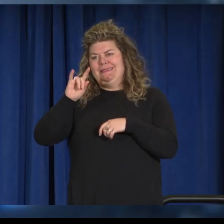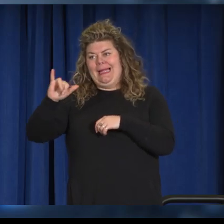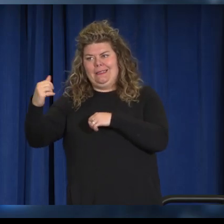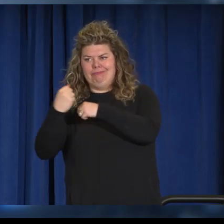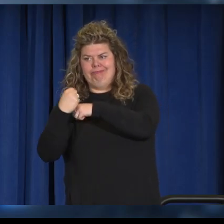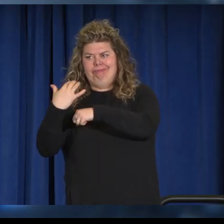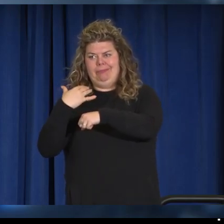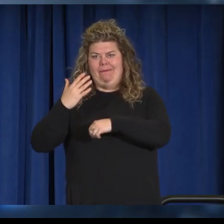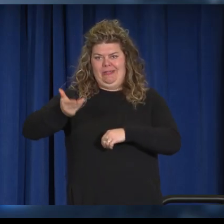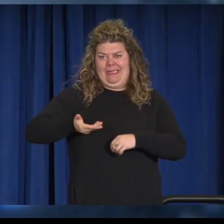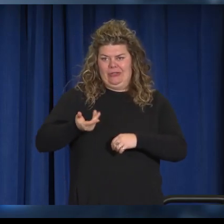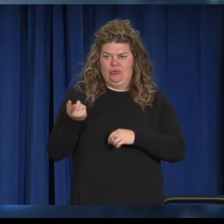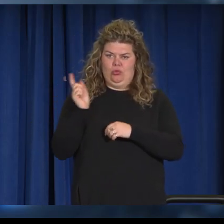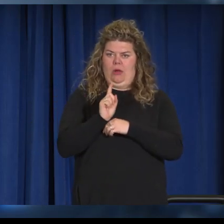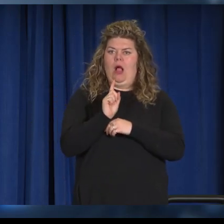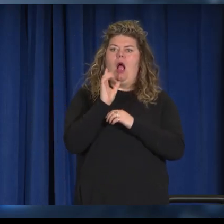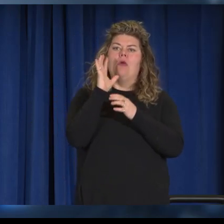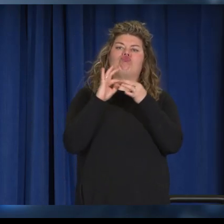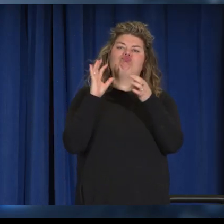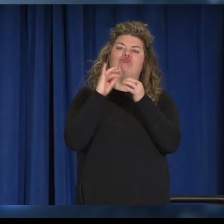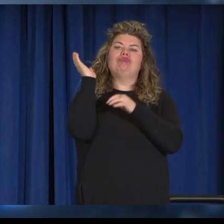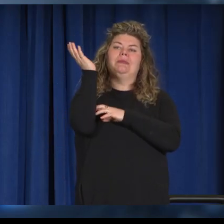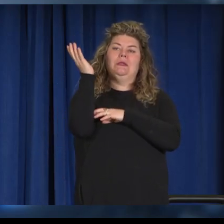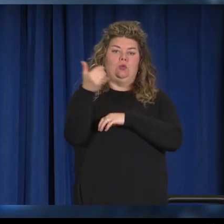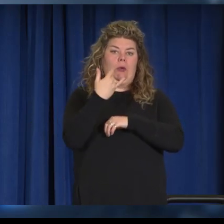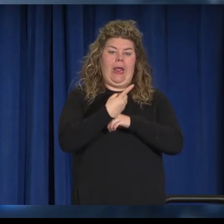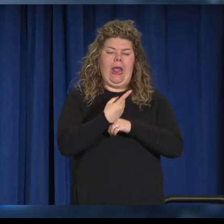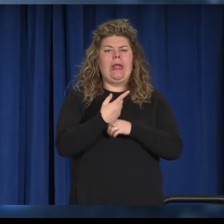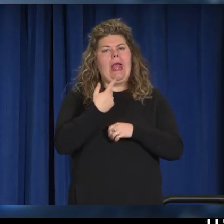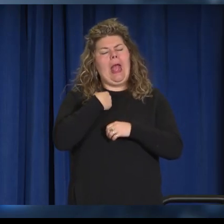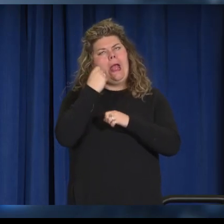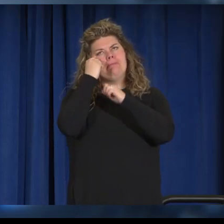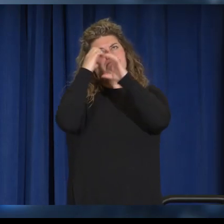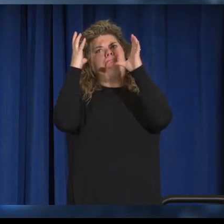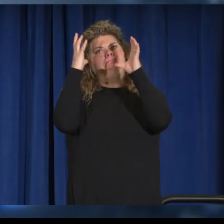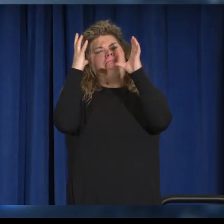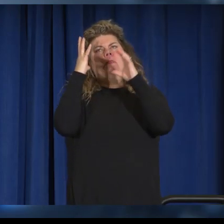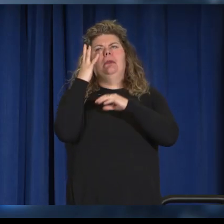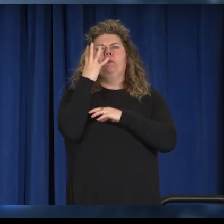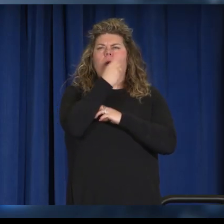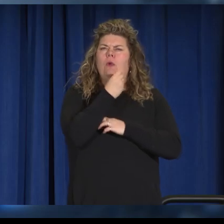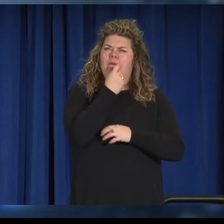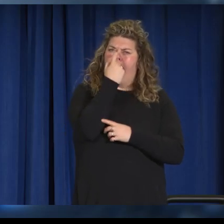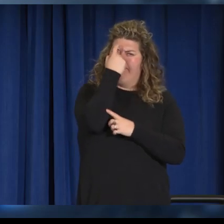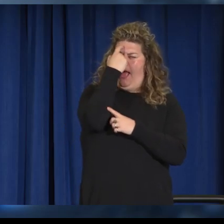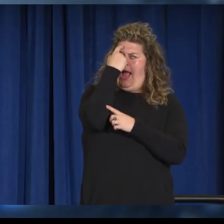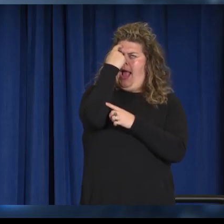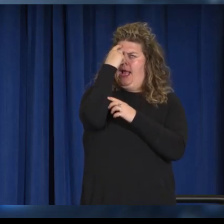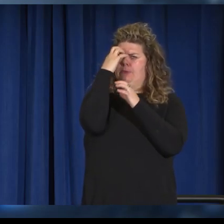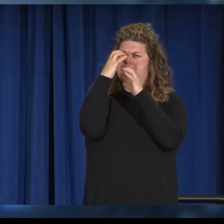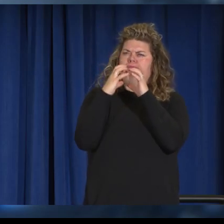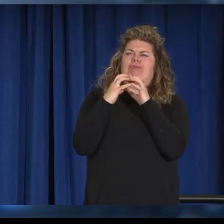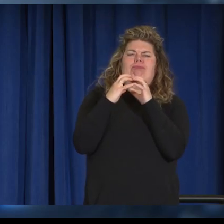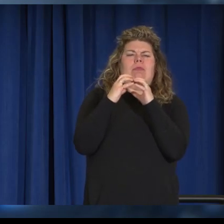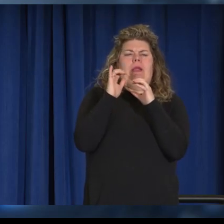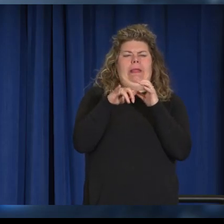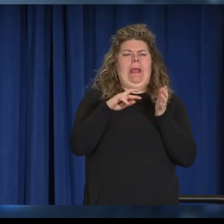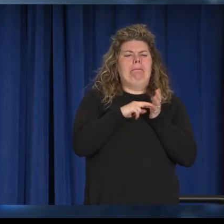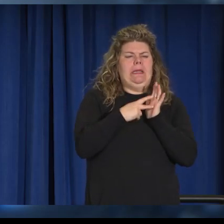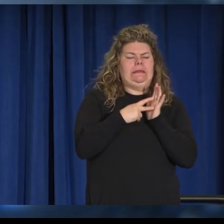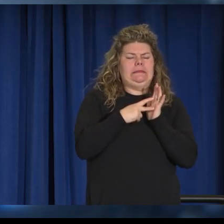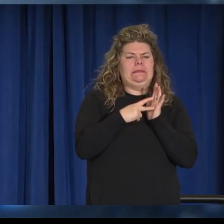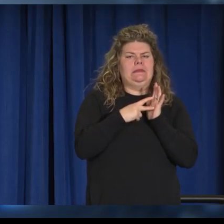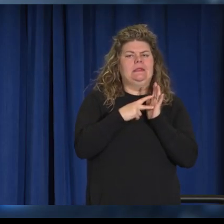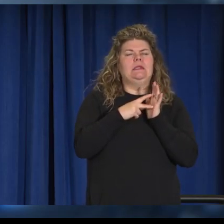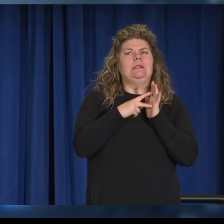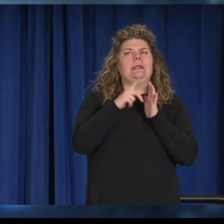to be speaking here this morning is the idea of what is a beautiful mind. And something that jumps to the forefront for